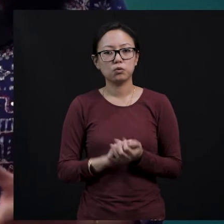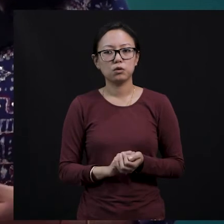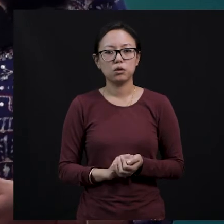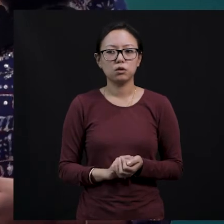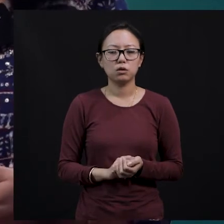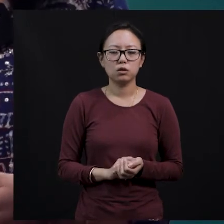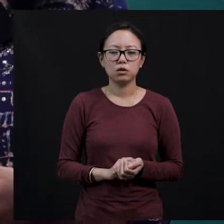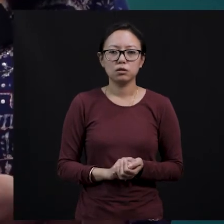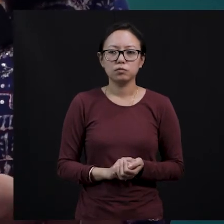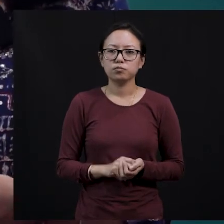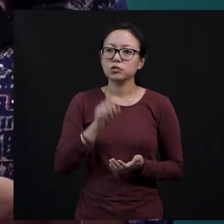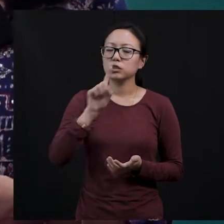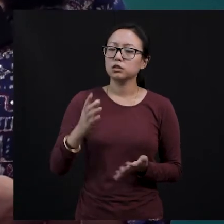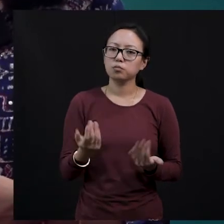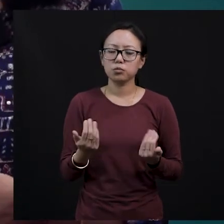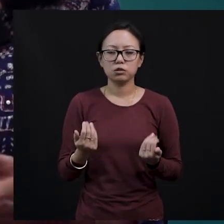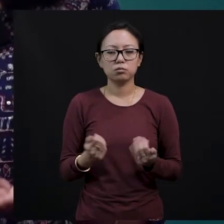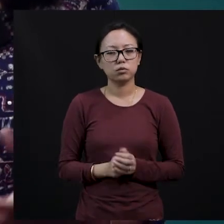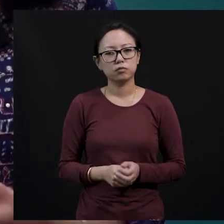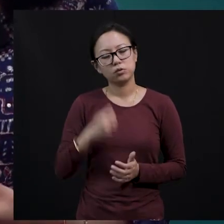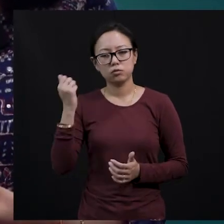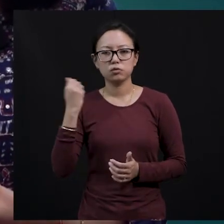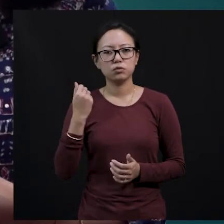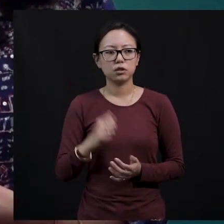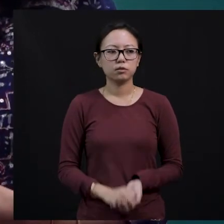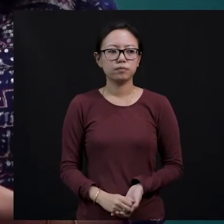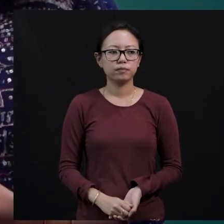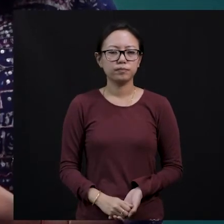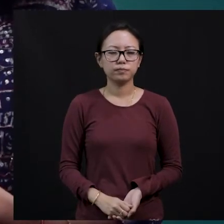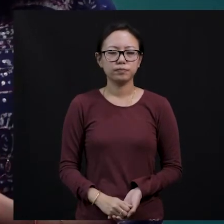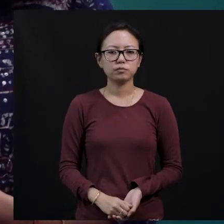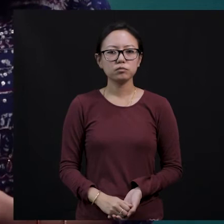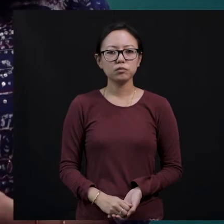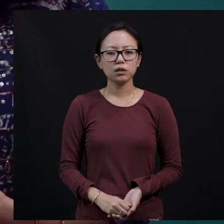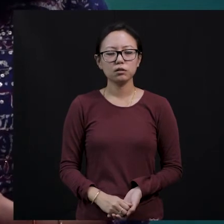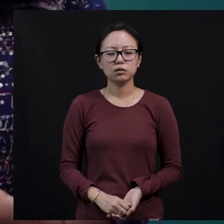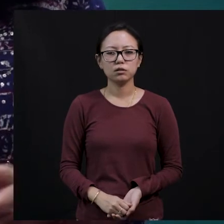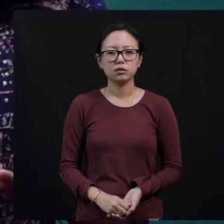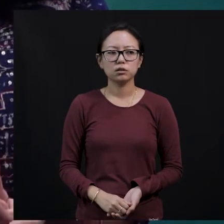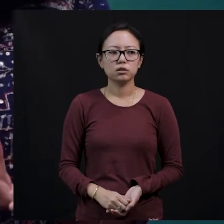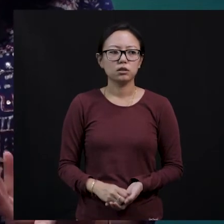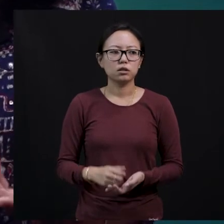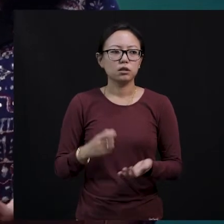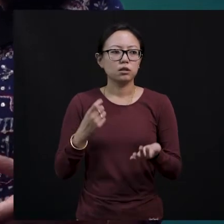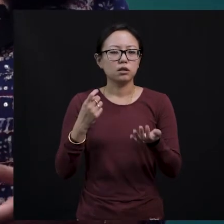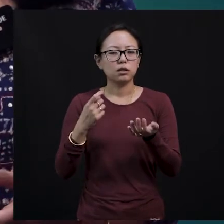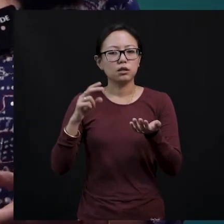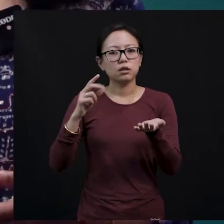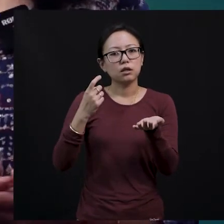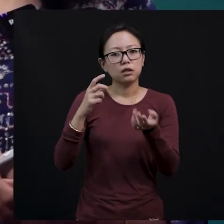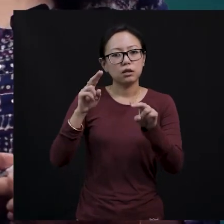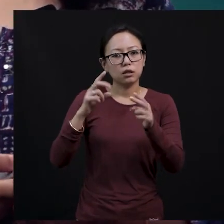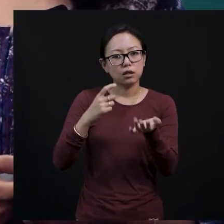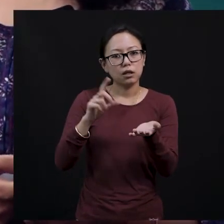greater say in the political decisions. He also gave free legal help because he had a legal